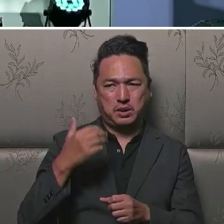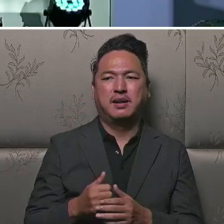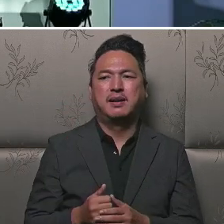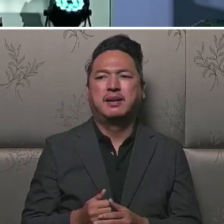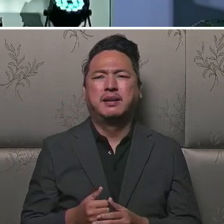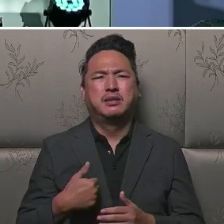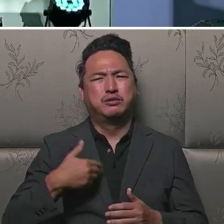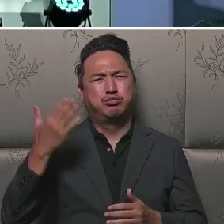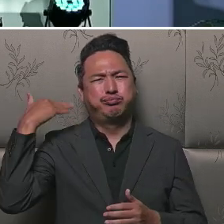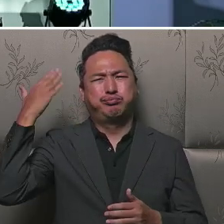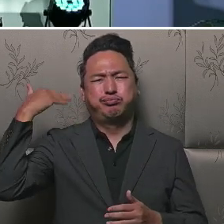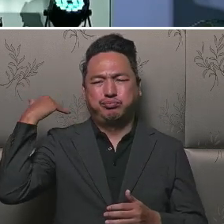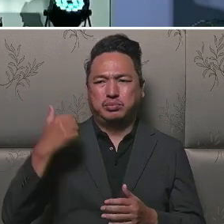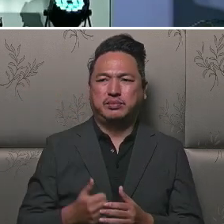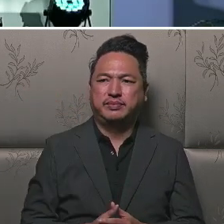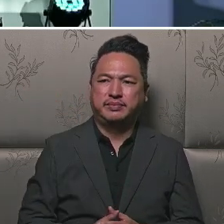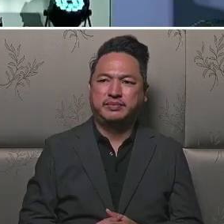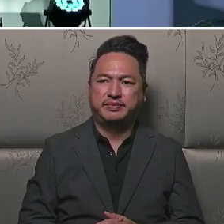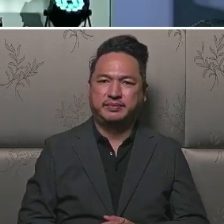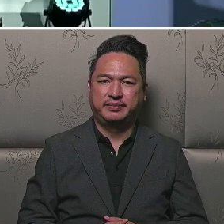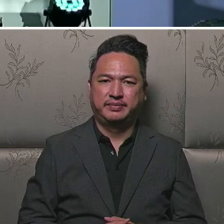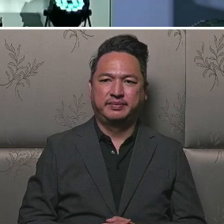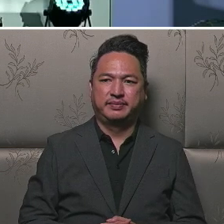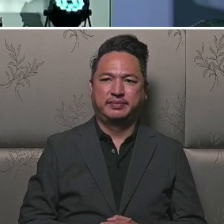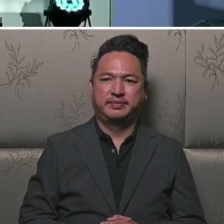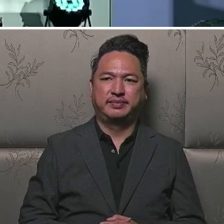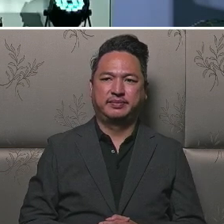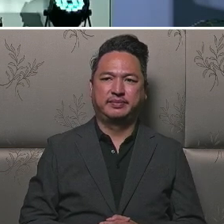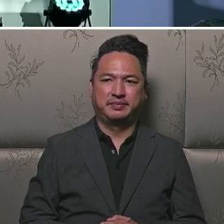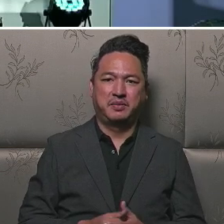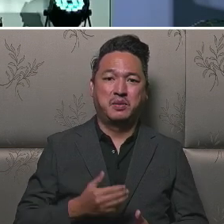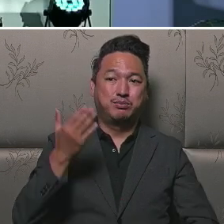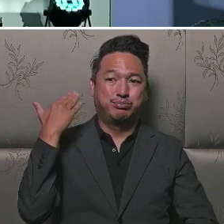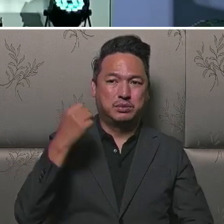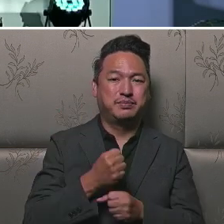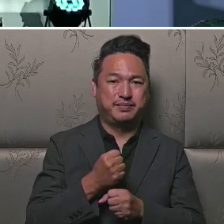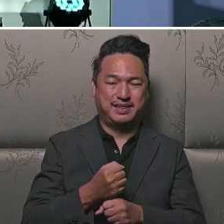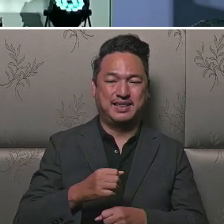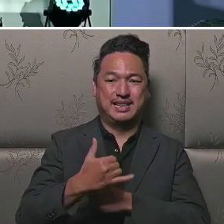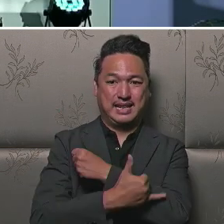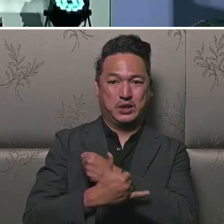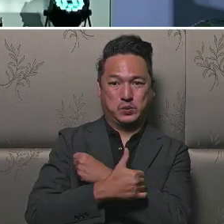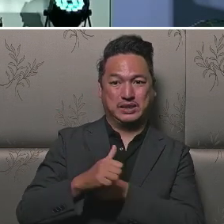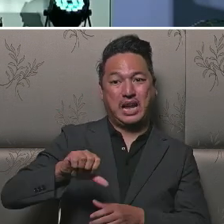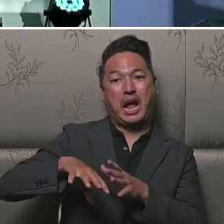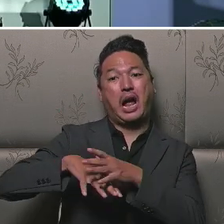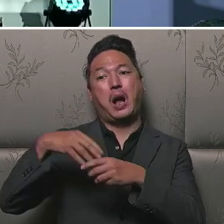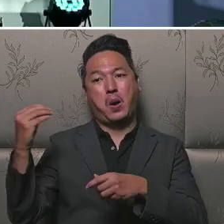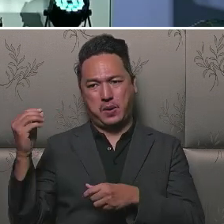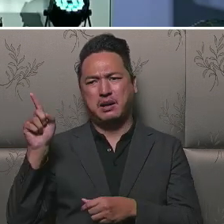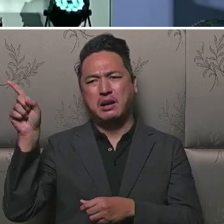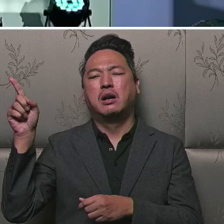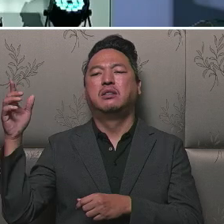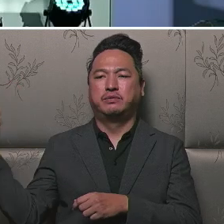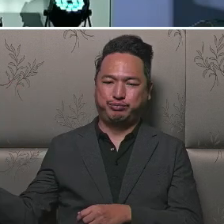here to Thailand. She will give just a bit of her experience here before she goes into her presentation.